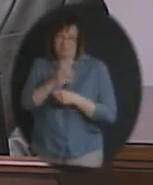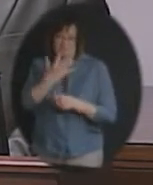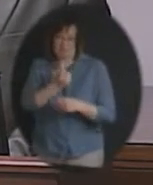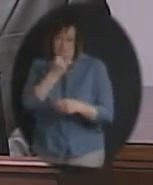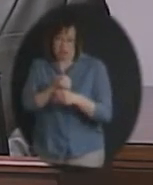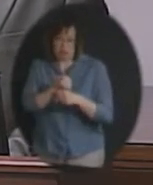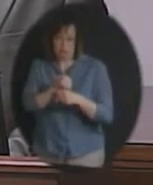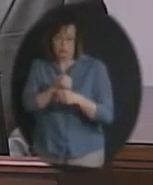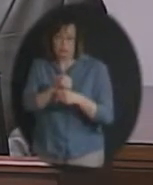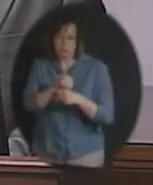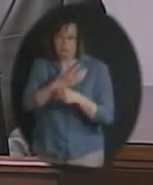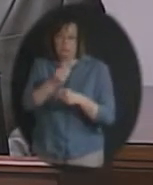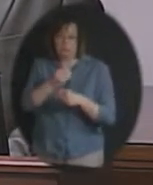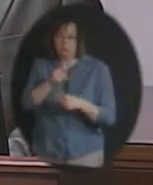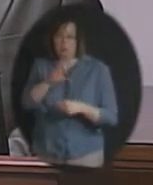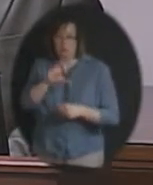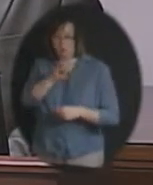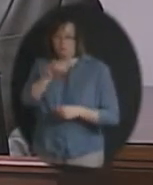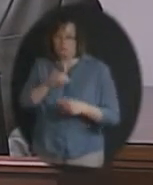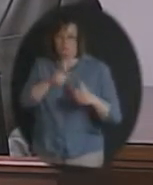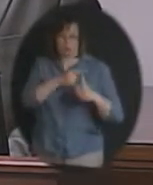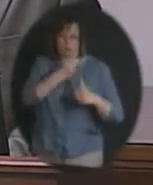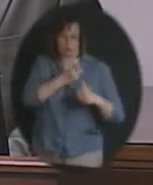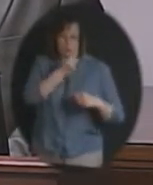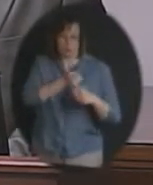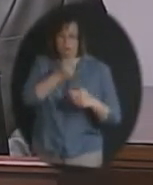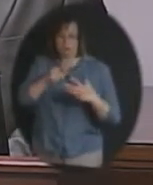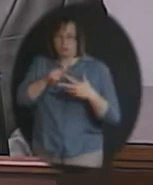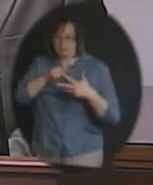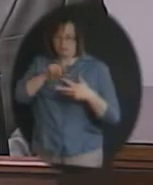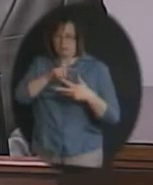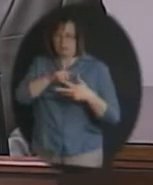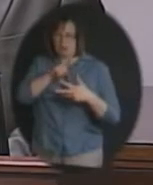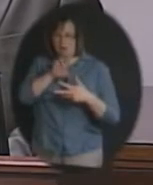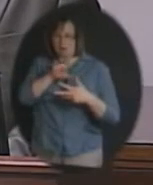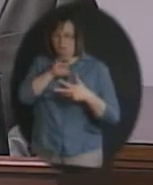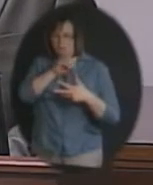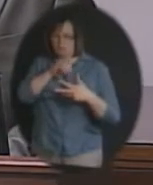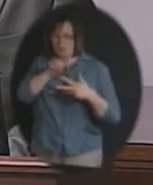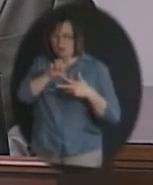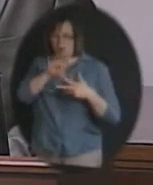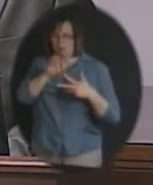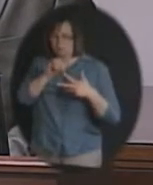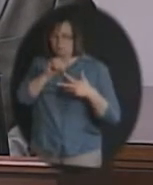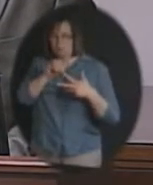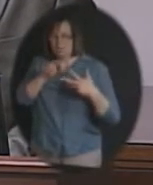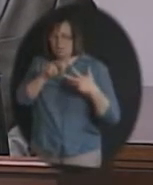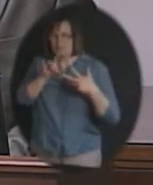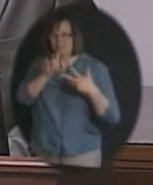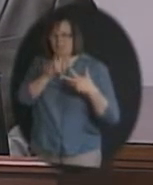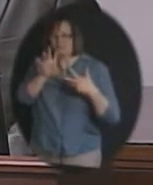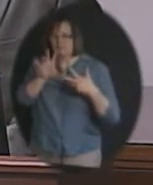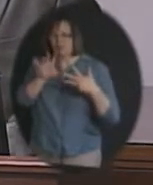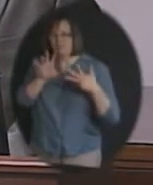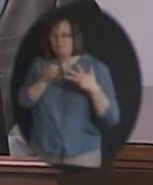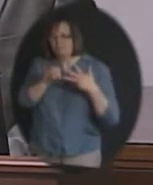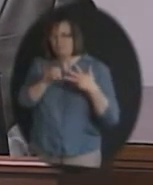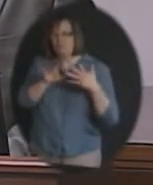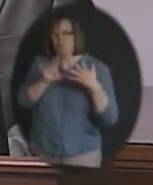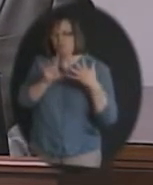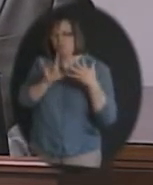And it's 100% the first 2 years, and then it winds down 75, 50, 25%, and then